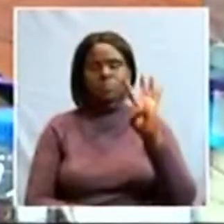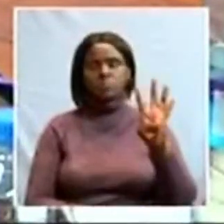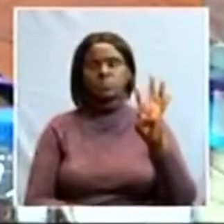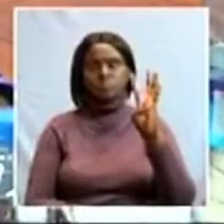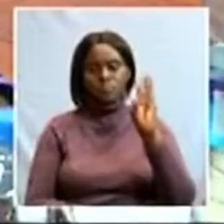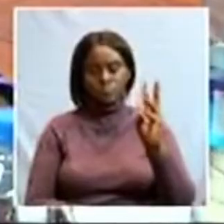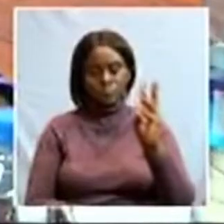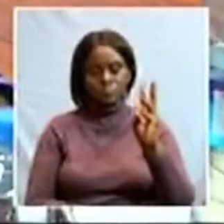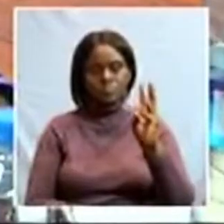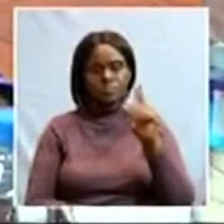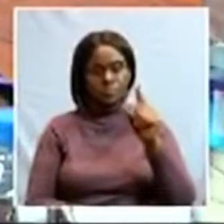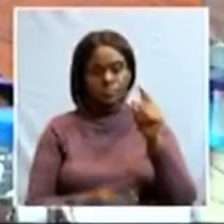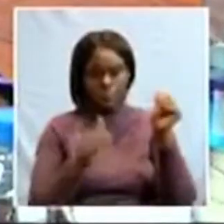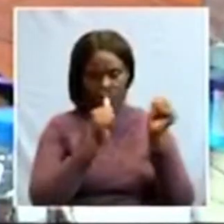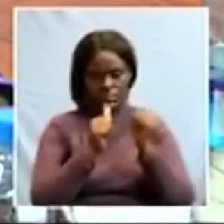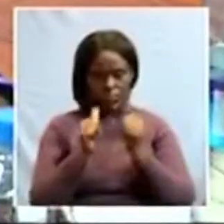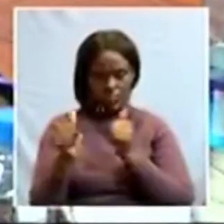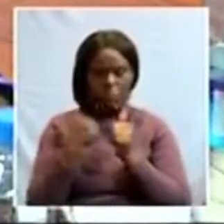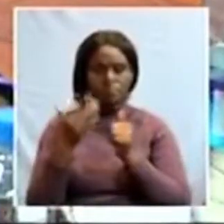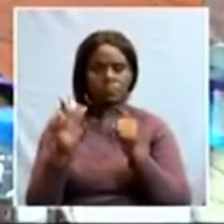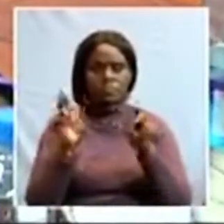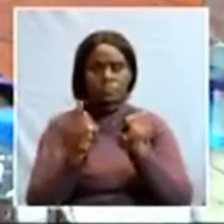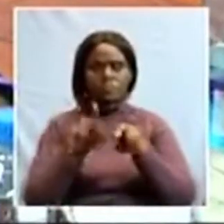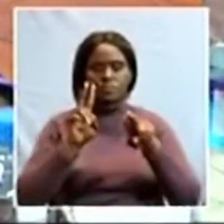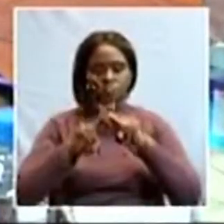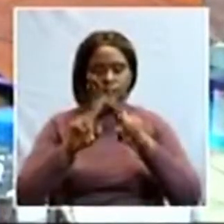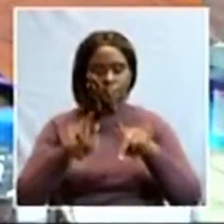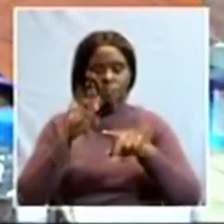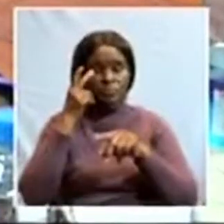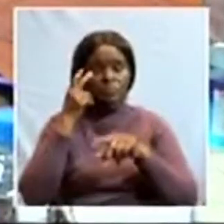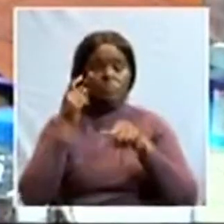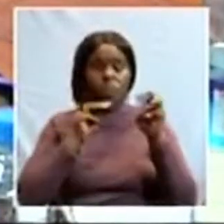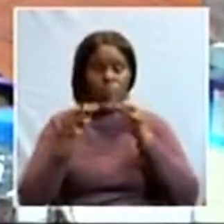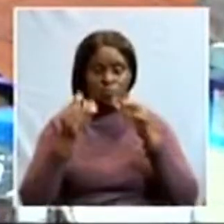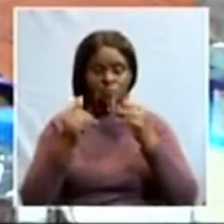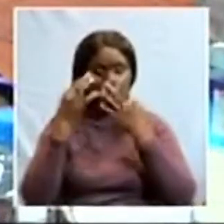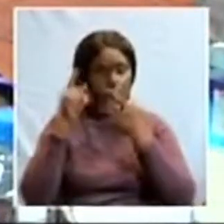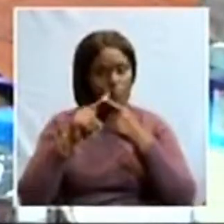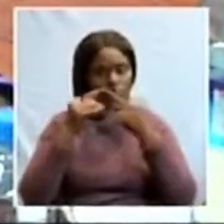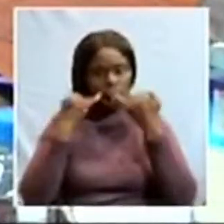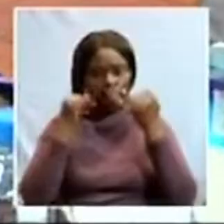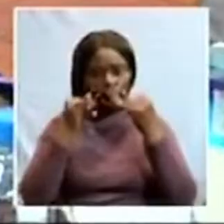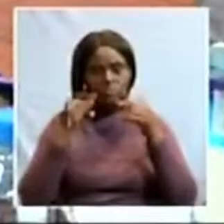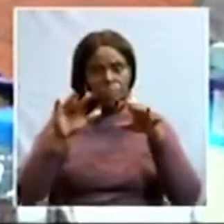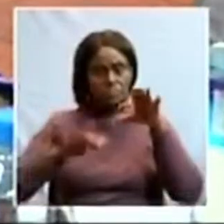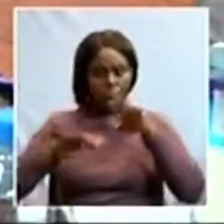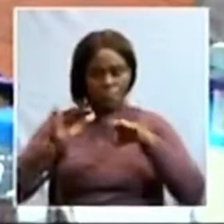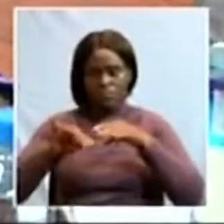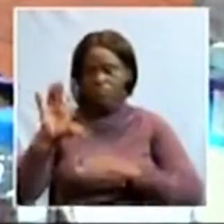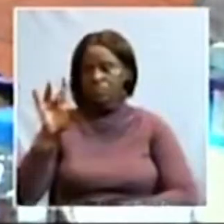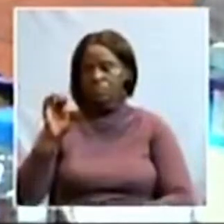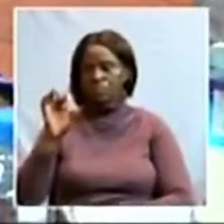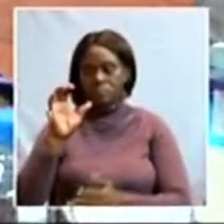80,946. Action taken. Chair. Management wishes to state that the balance of